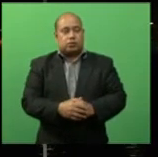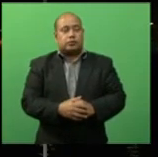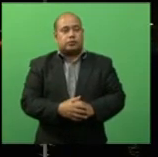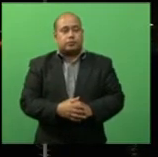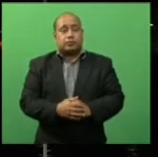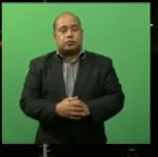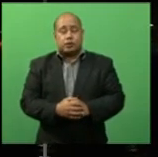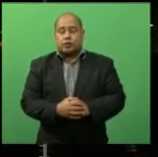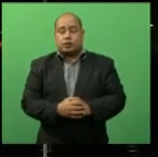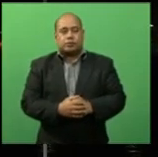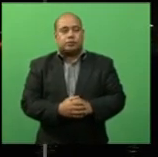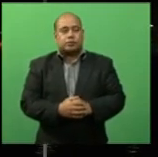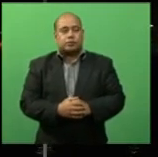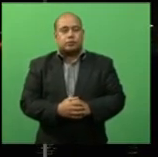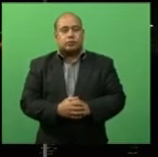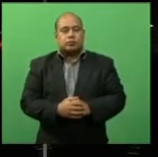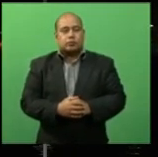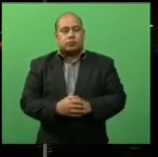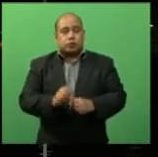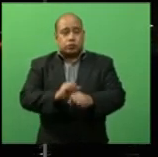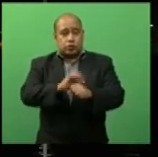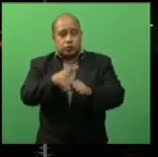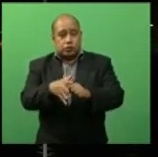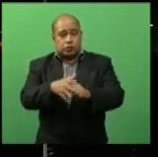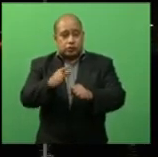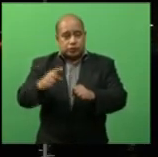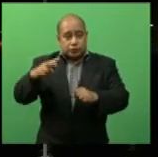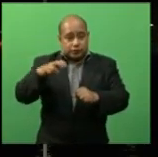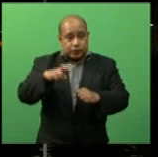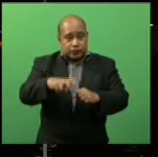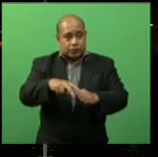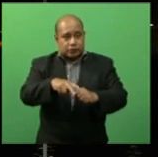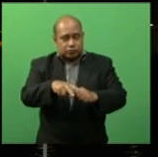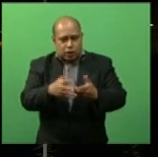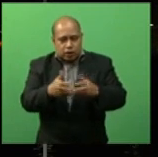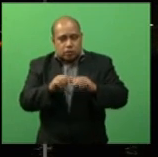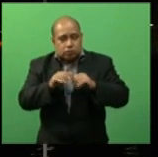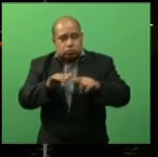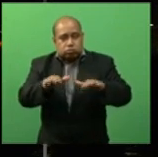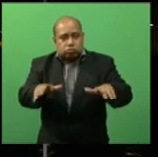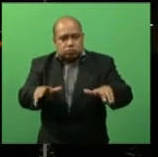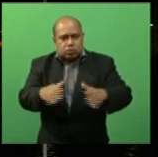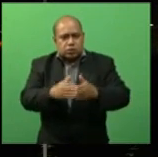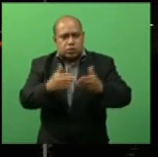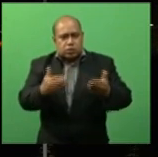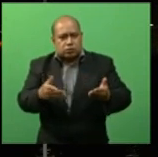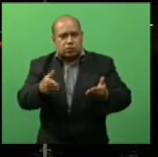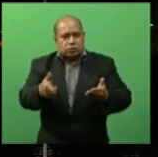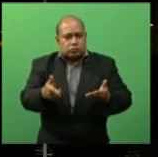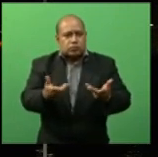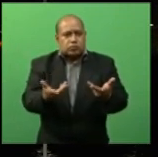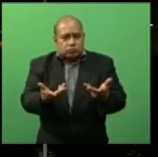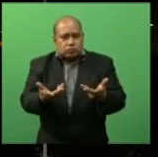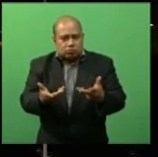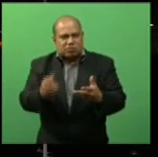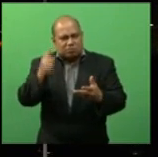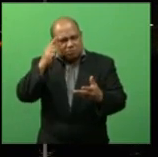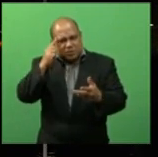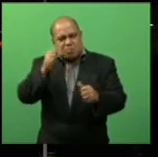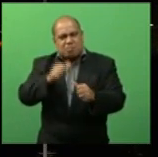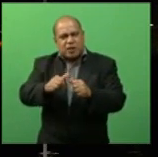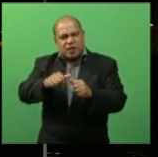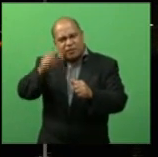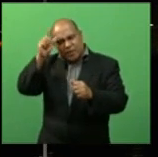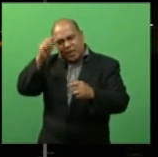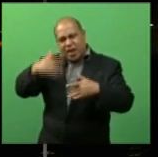the coronavirus pandemic has brought out the best of Fijians in recent weeks there are numerous tales of people going out of their way